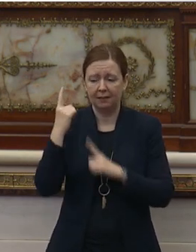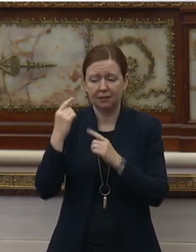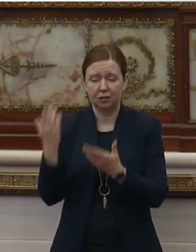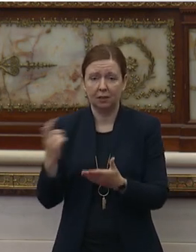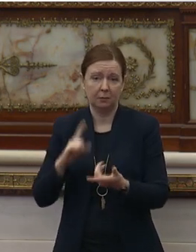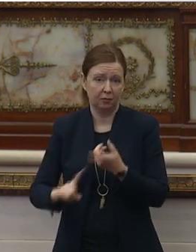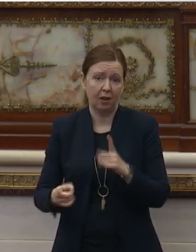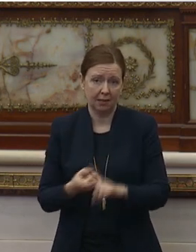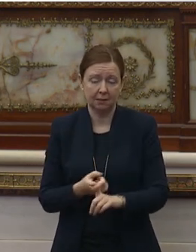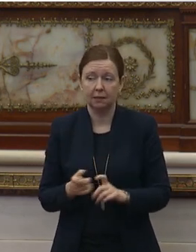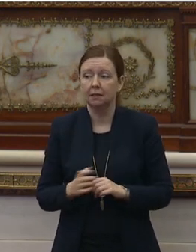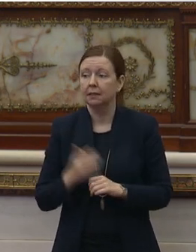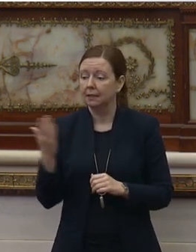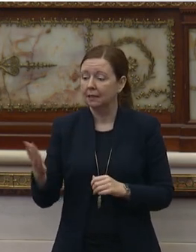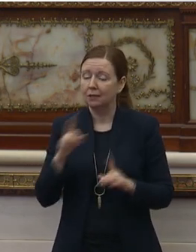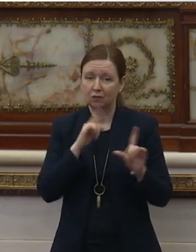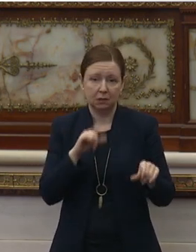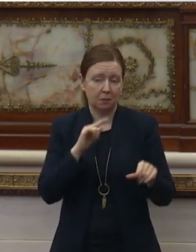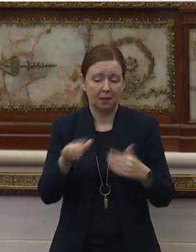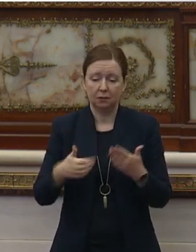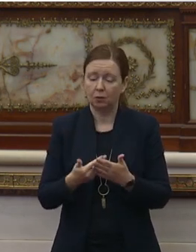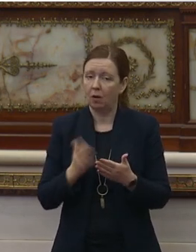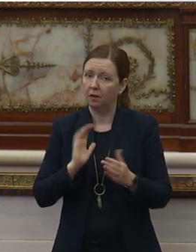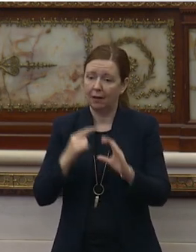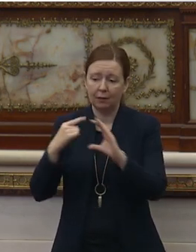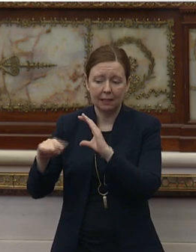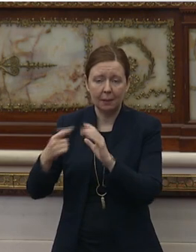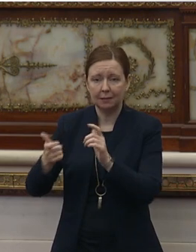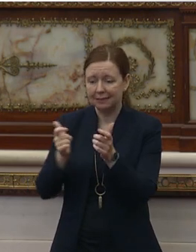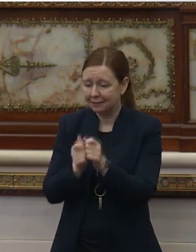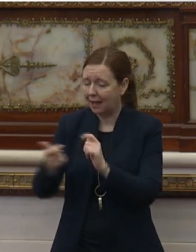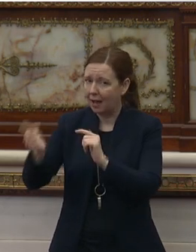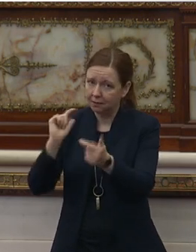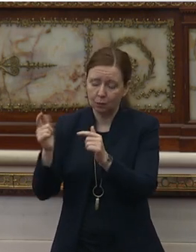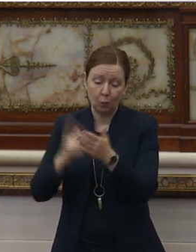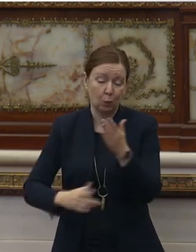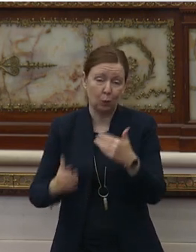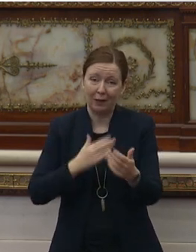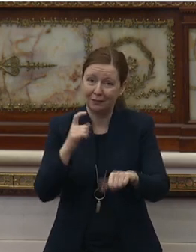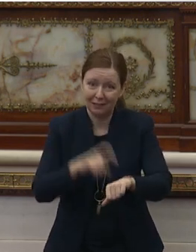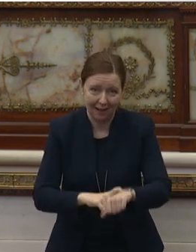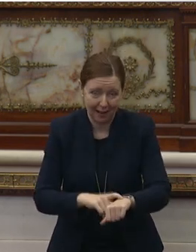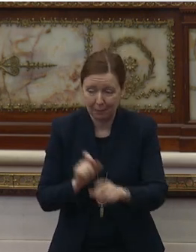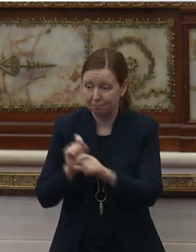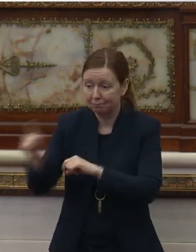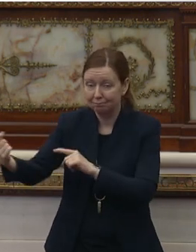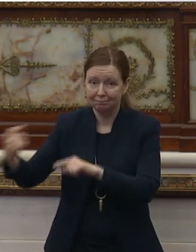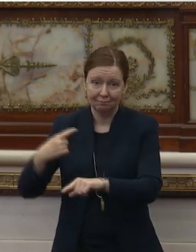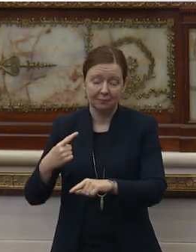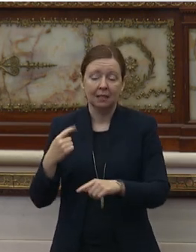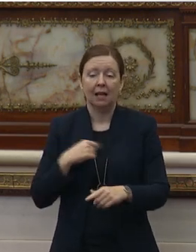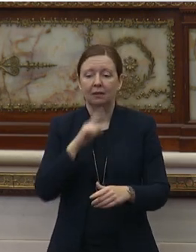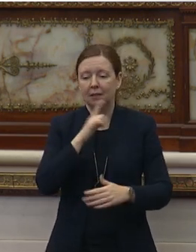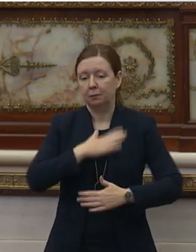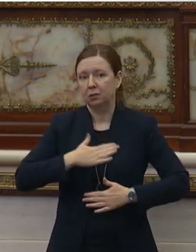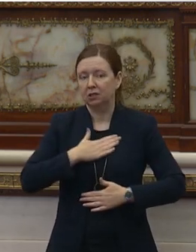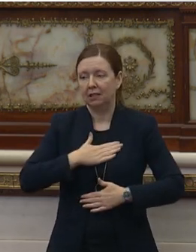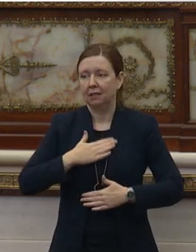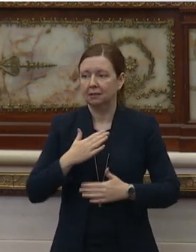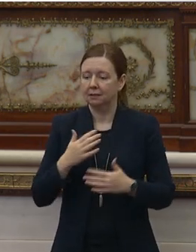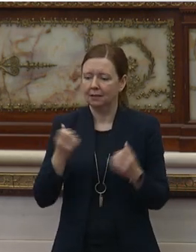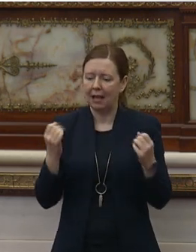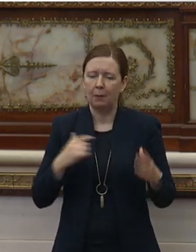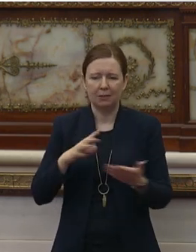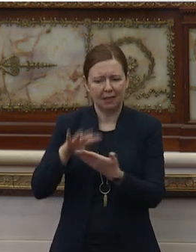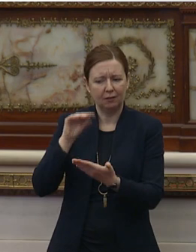a friend. You know, he responded to our emails and our texts at whatever time we sent them, and I appreciate how much